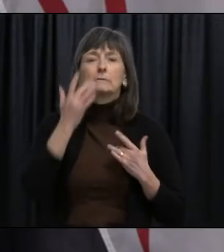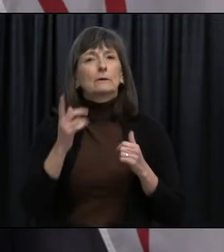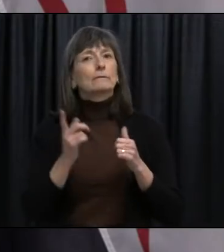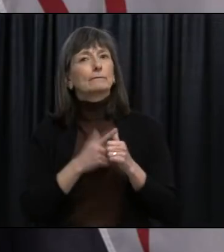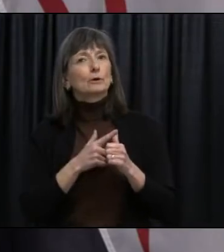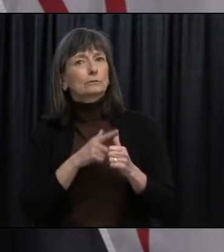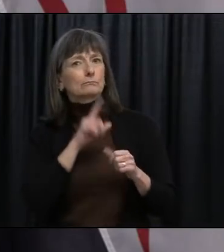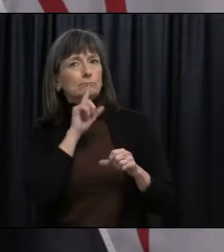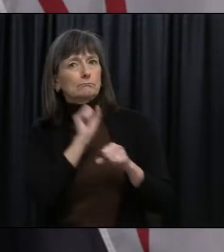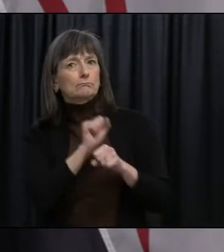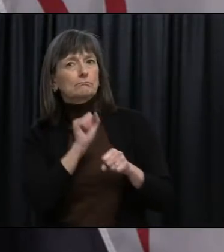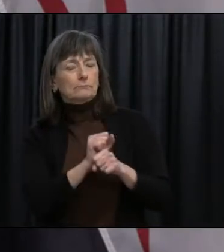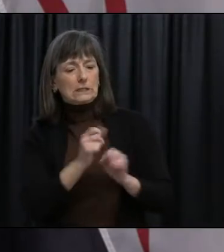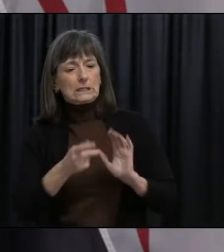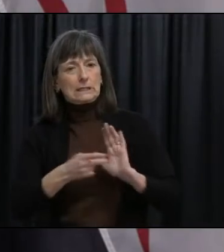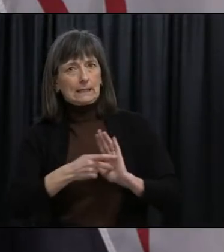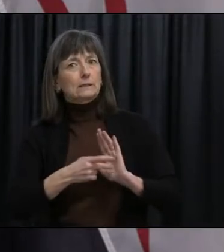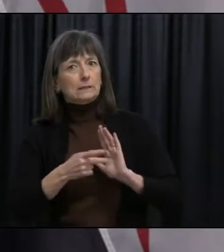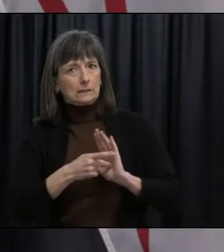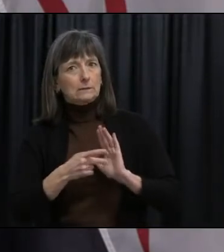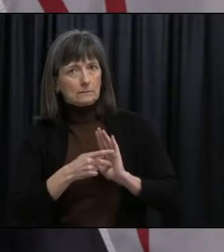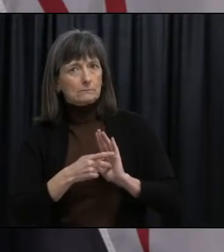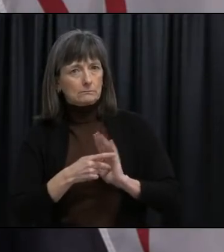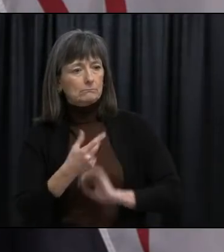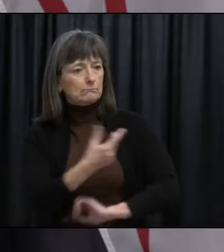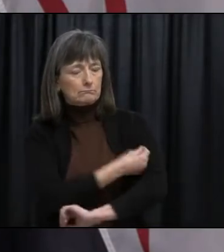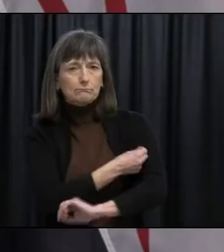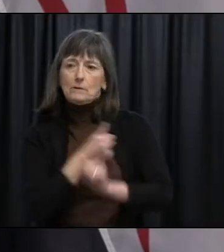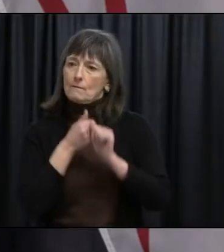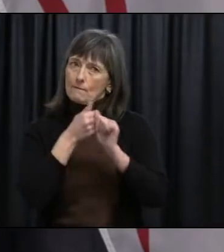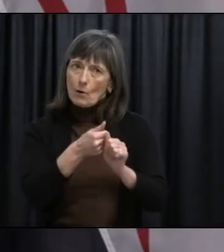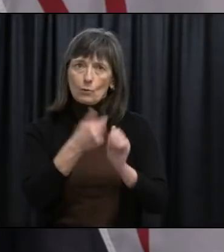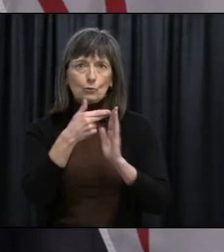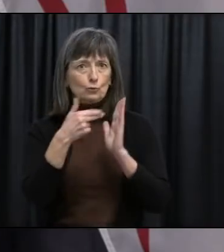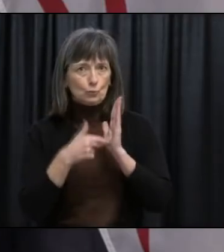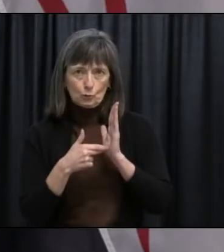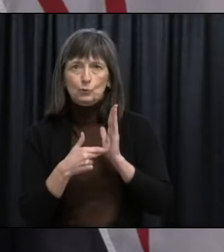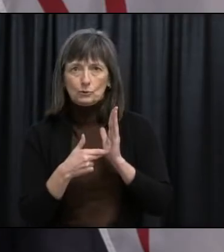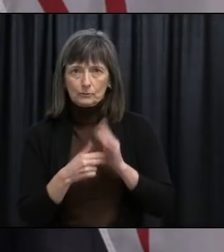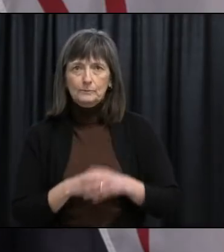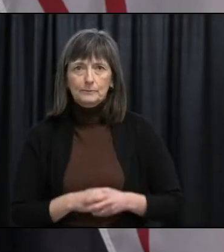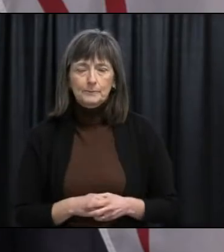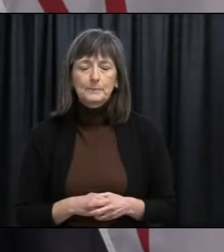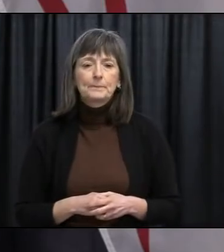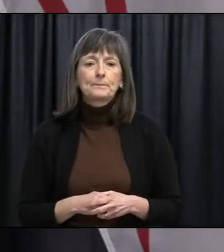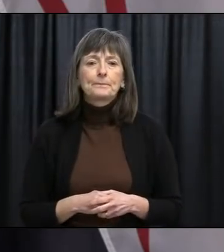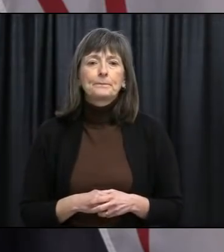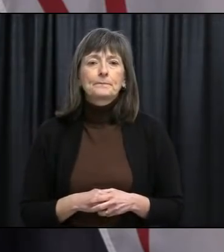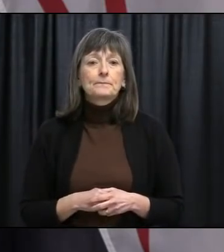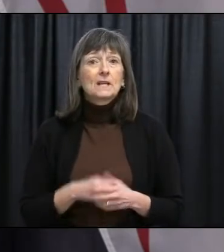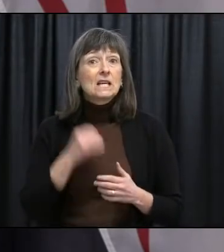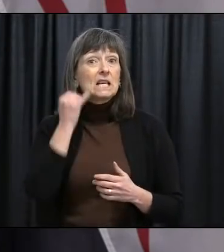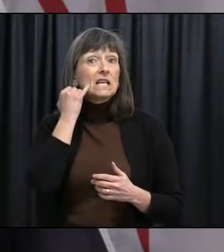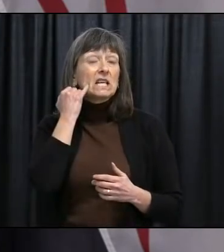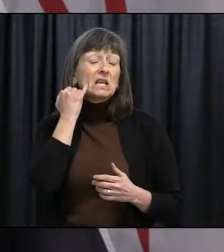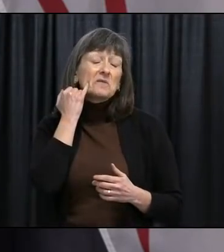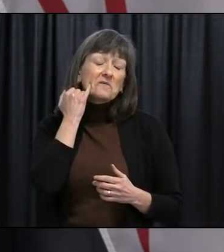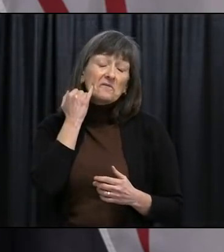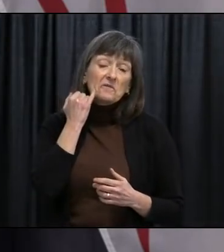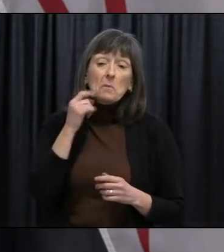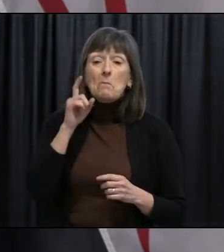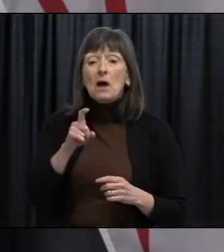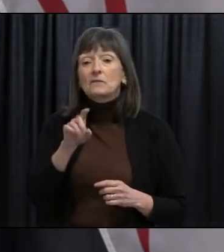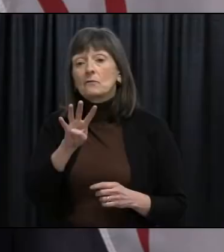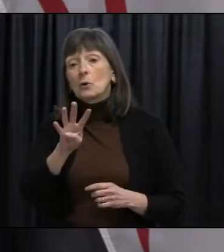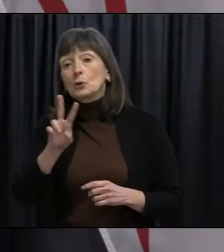to make sure that we give that second dose in accordance with those recommendations. So if we have to stretch it out to 42 days, we will,